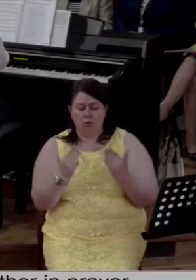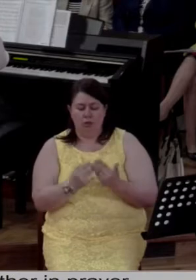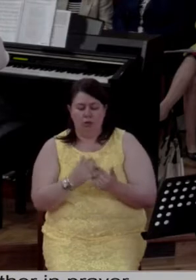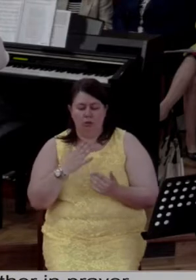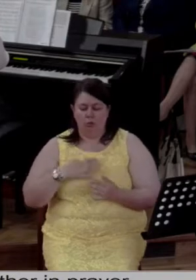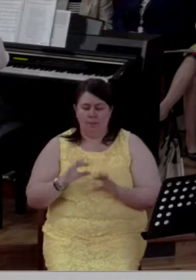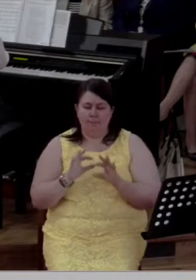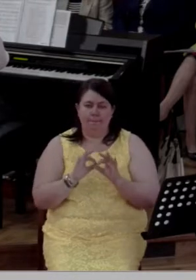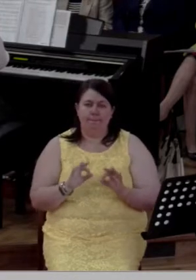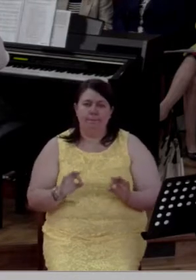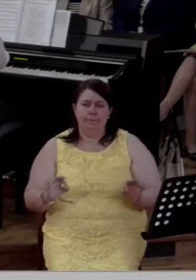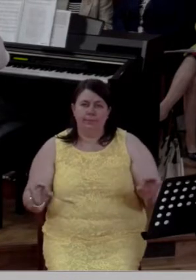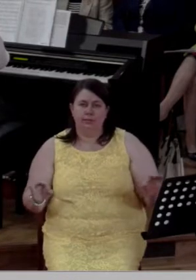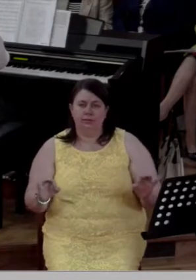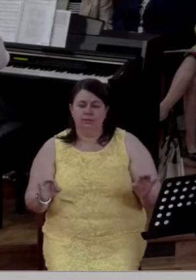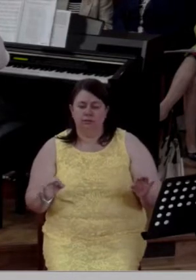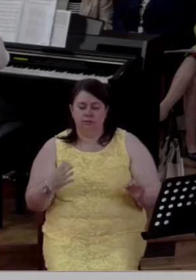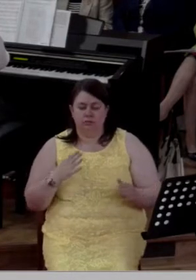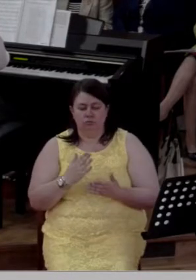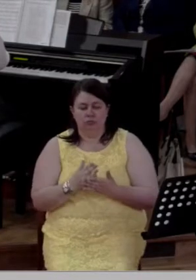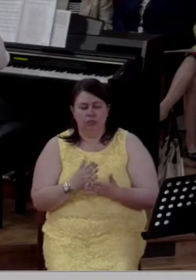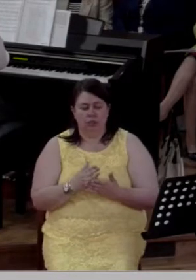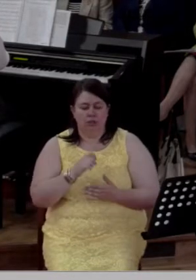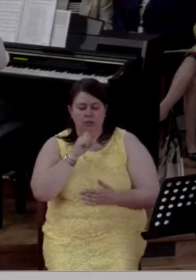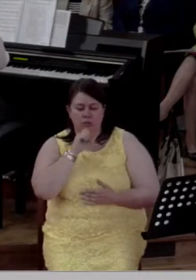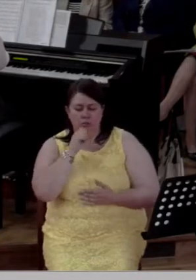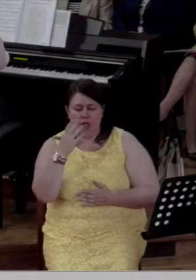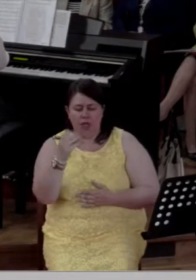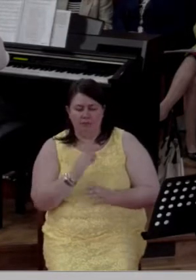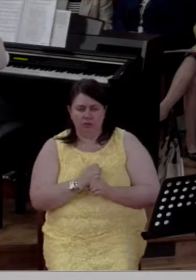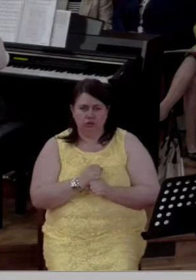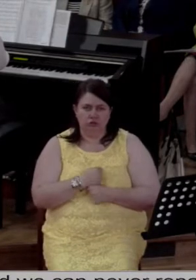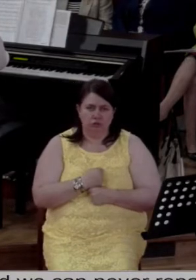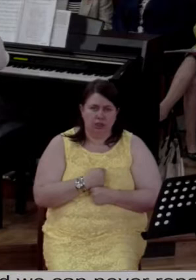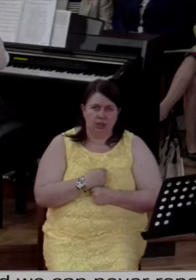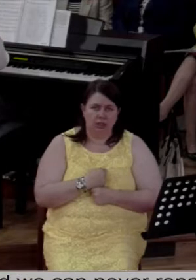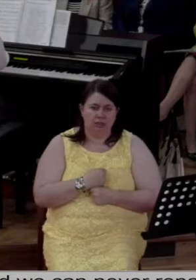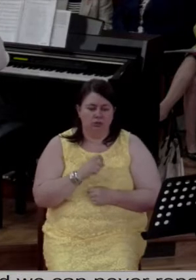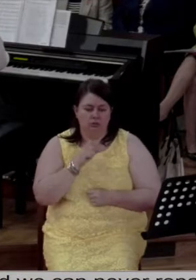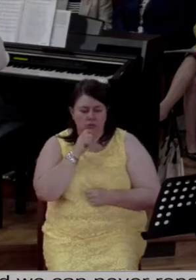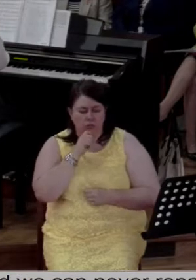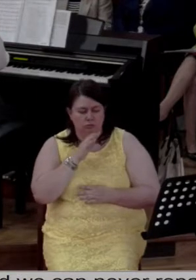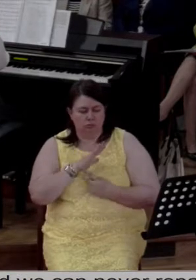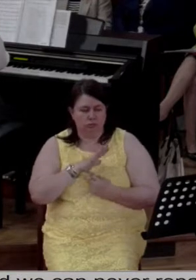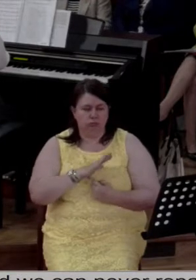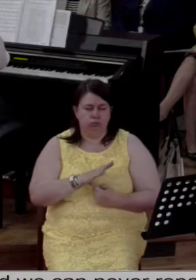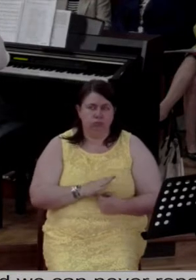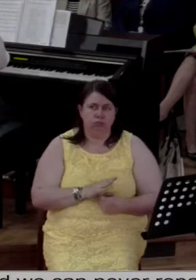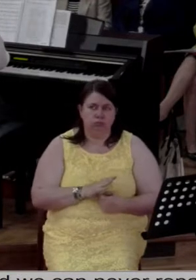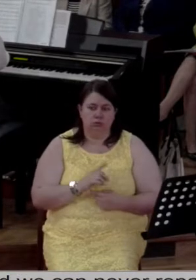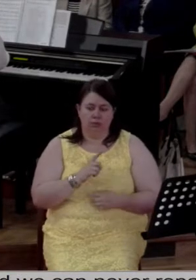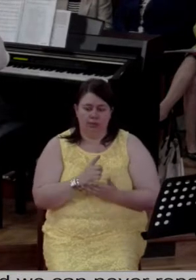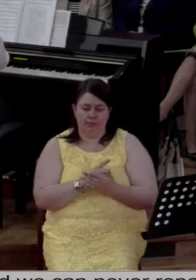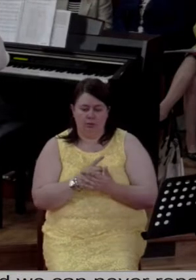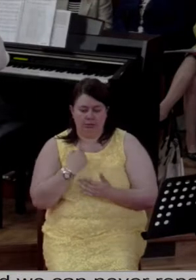most especially for those who are burdened by anxiety, either about themselves or their loved